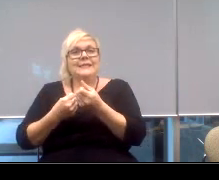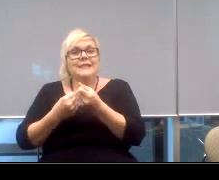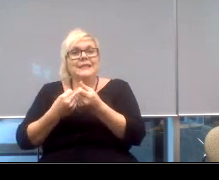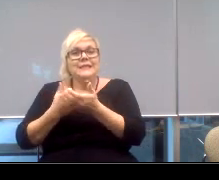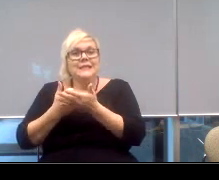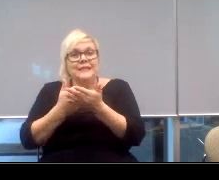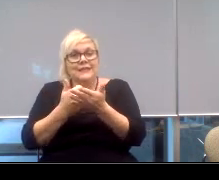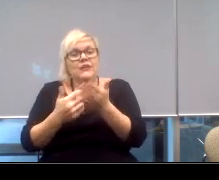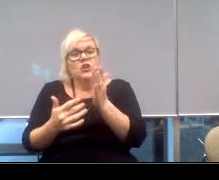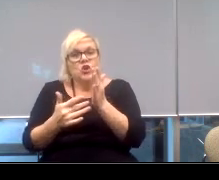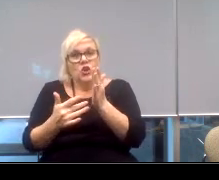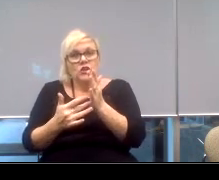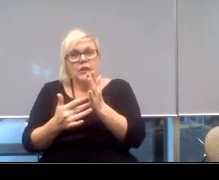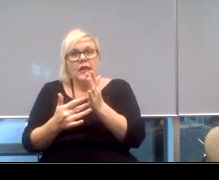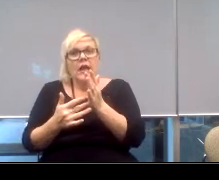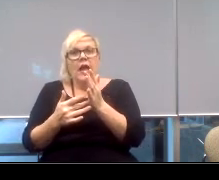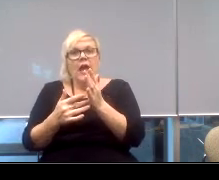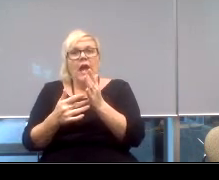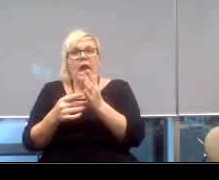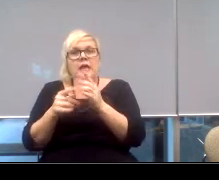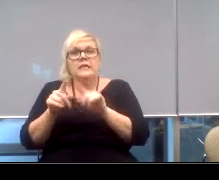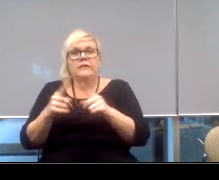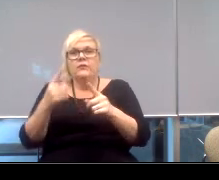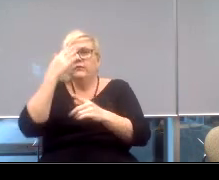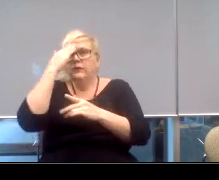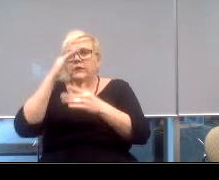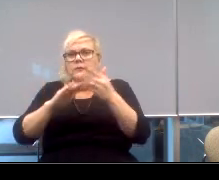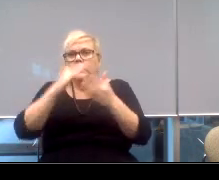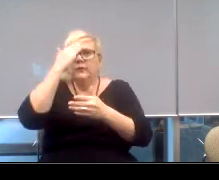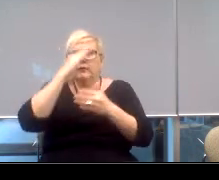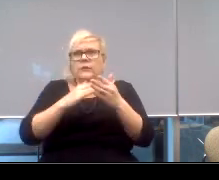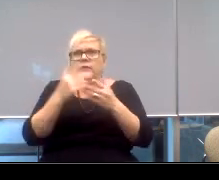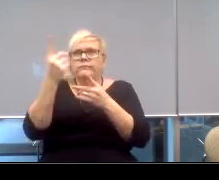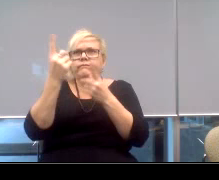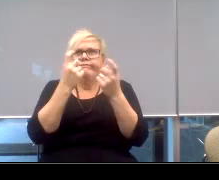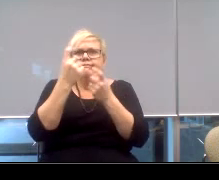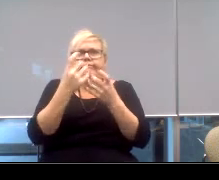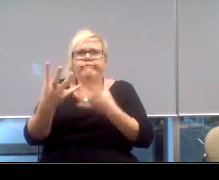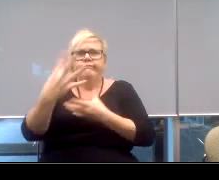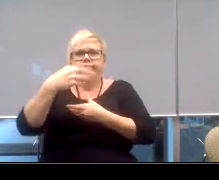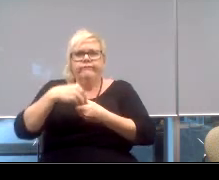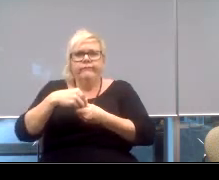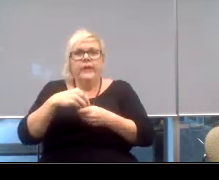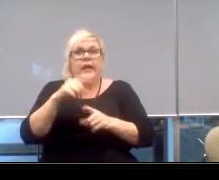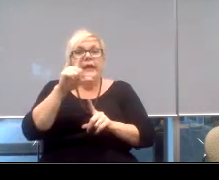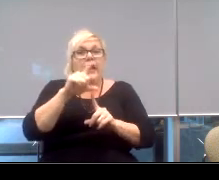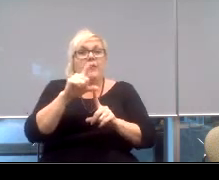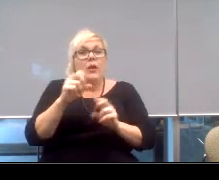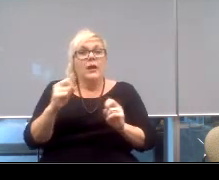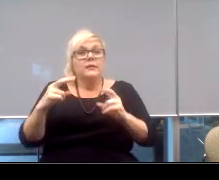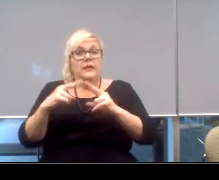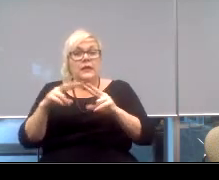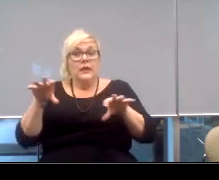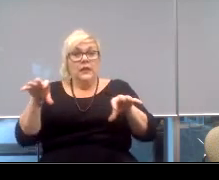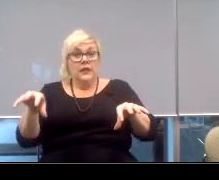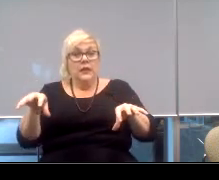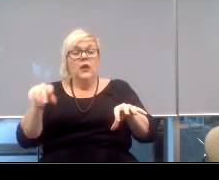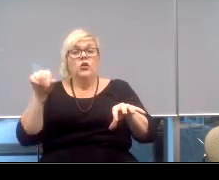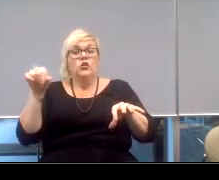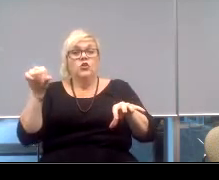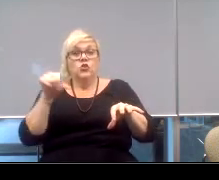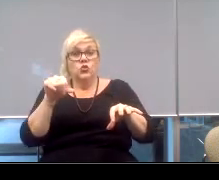together the expertise that exists in the AT sector in Australia. Canberra and Sydney spaces should be